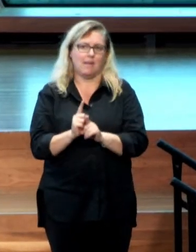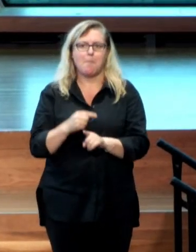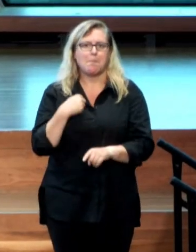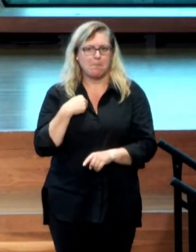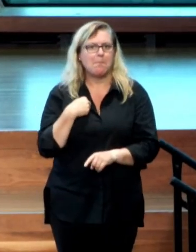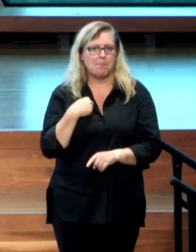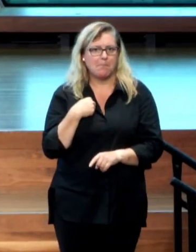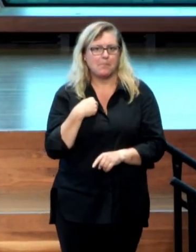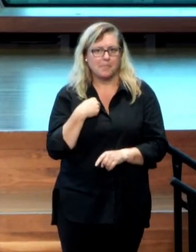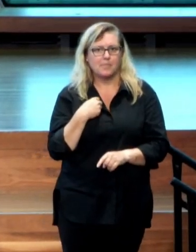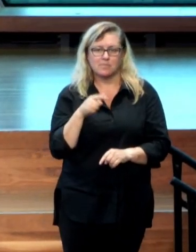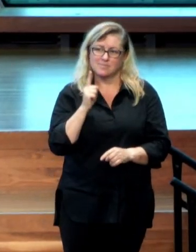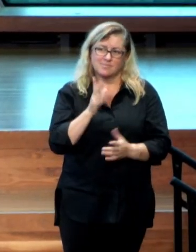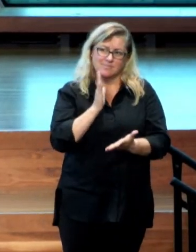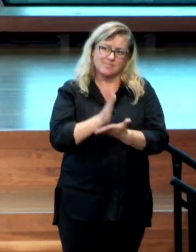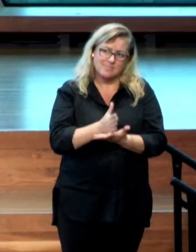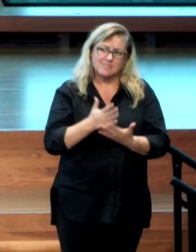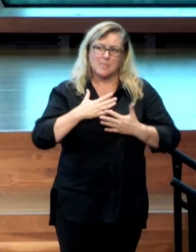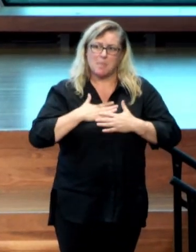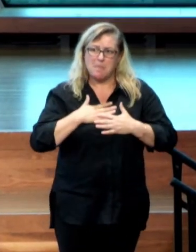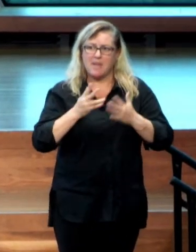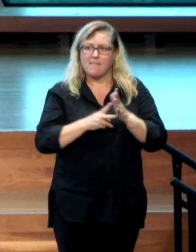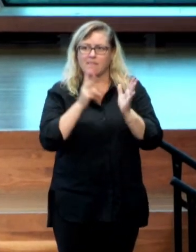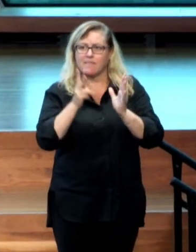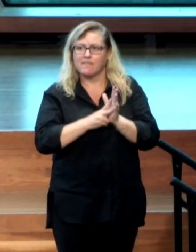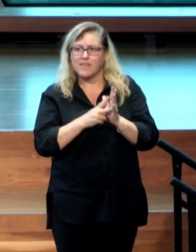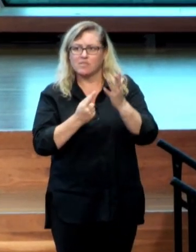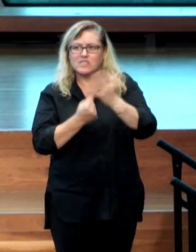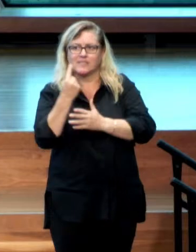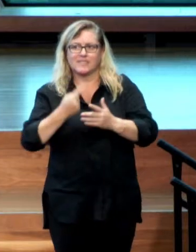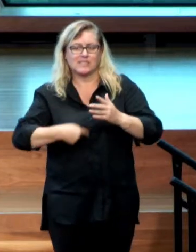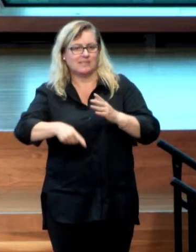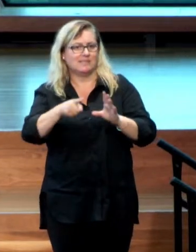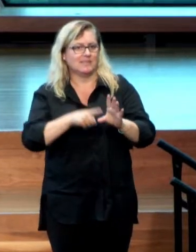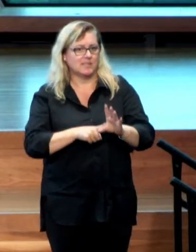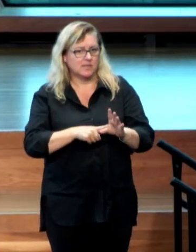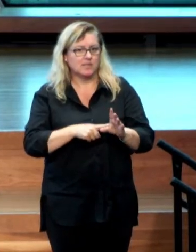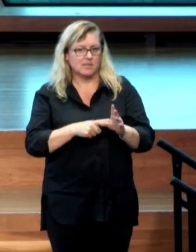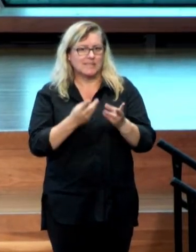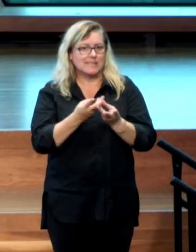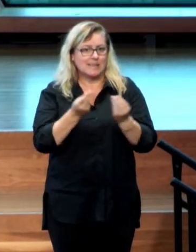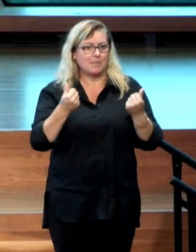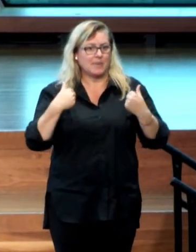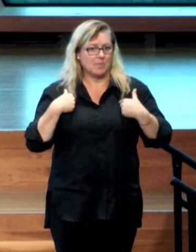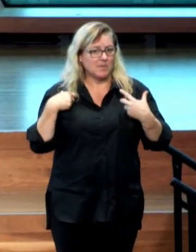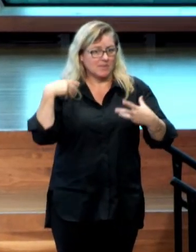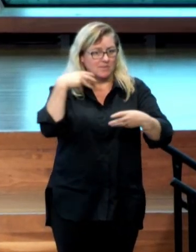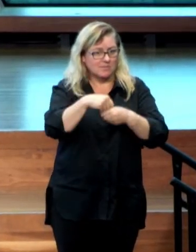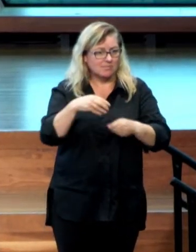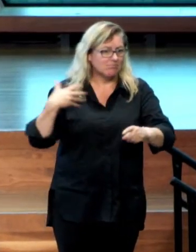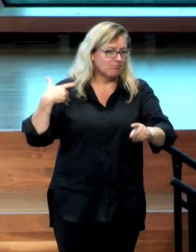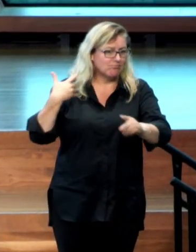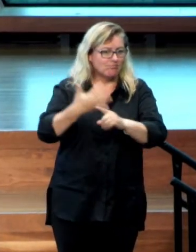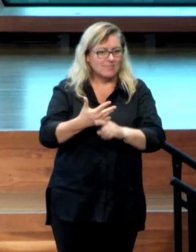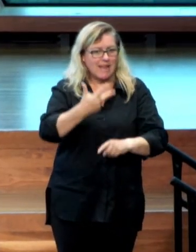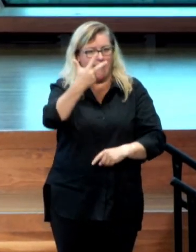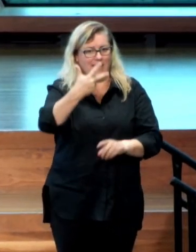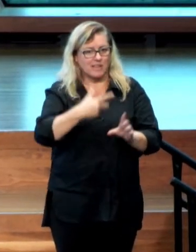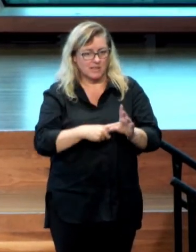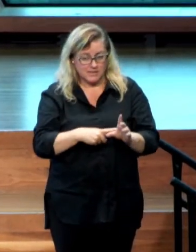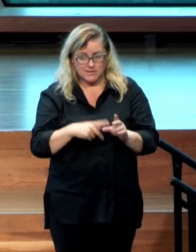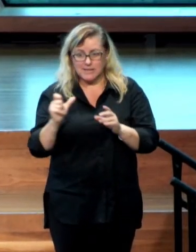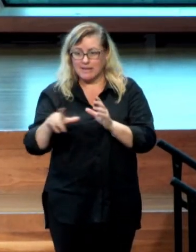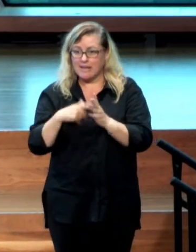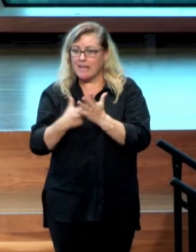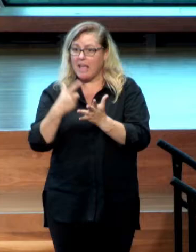is absolutely one of my favourite events of the year and something that I've been part of for the past 8 years. So when